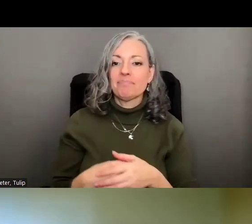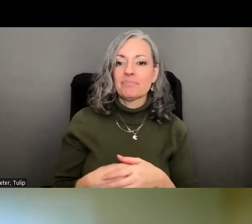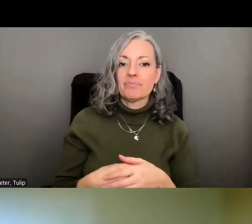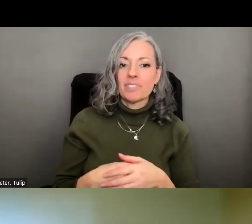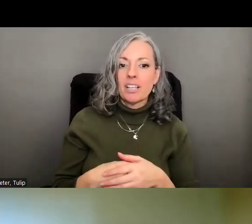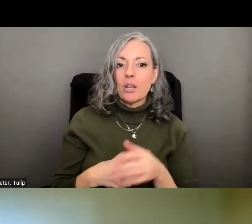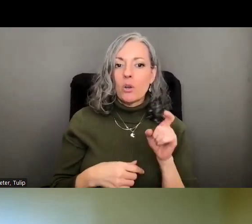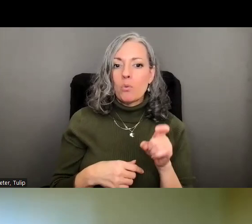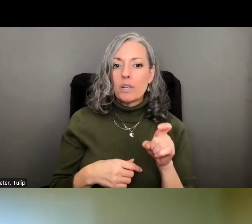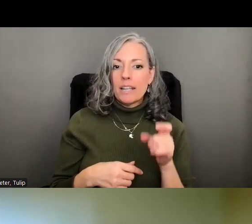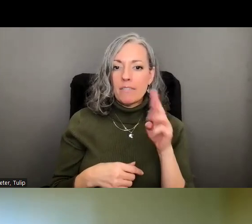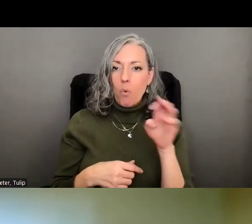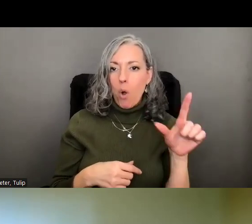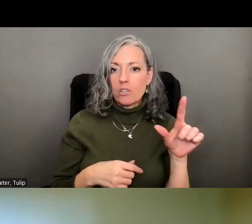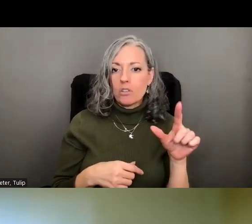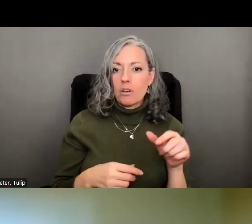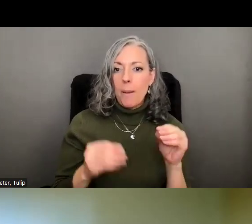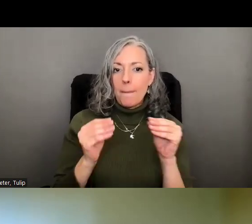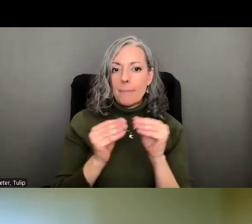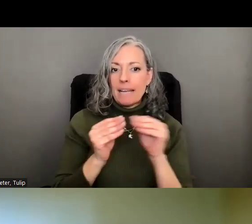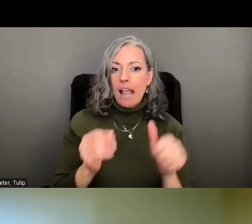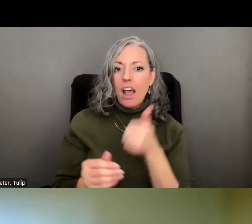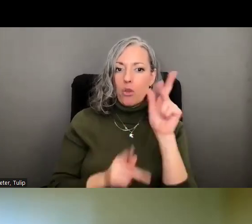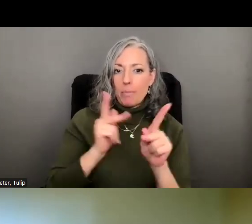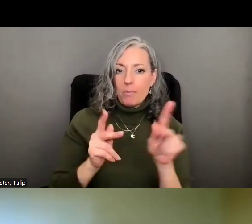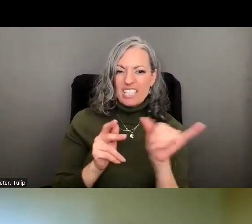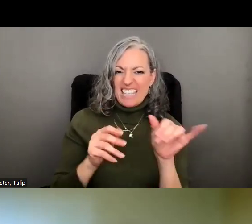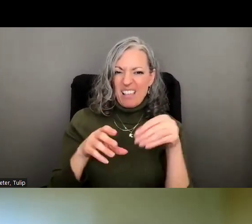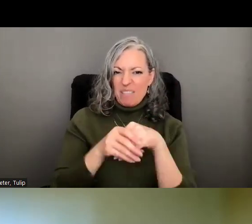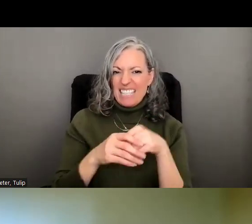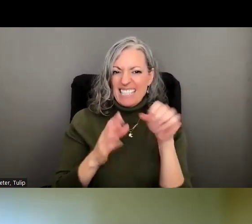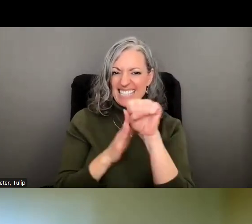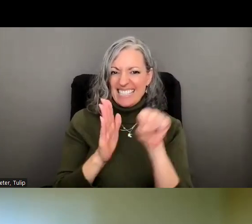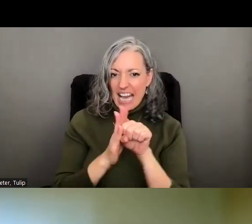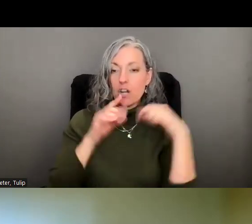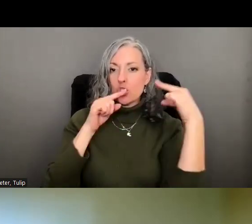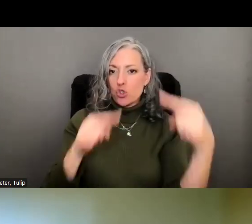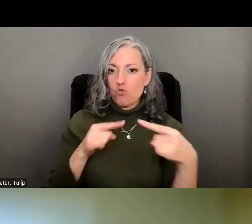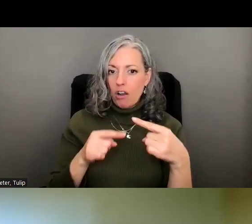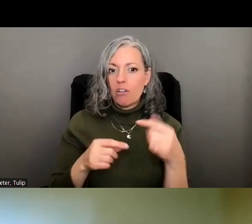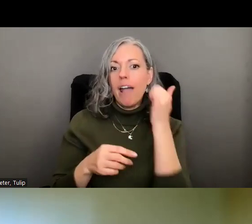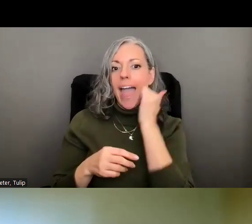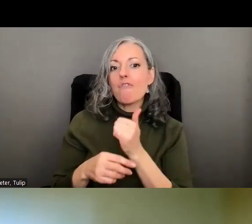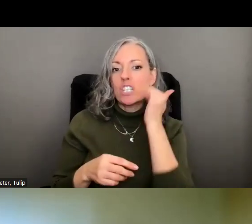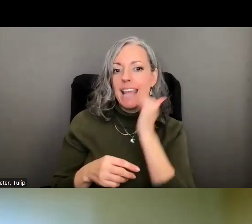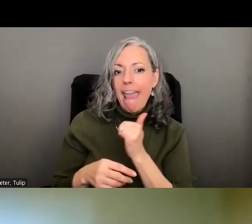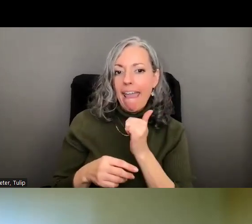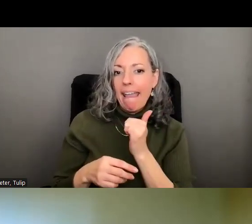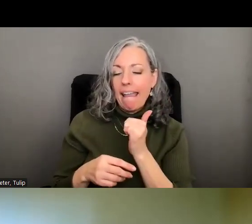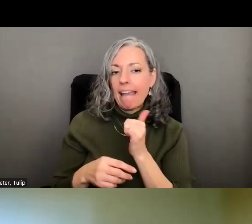Walter and the thousands of other people like him in the state that struggle daily that are not connected to